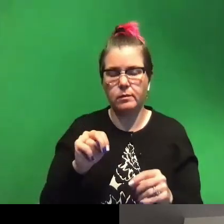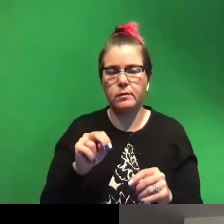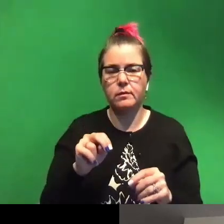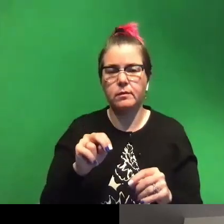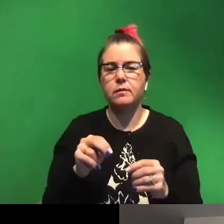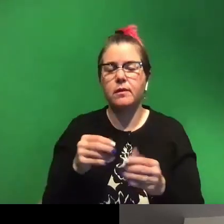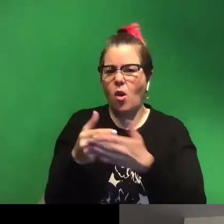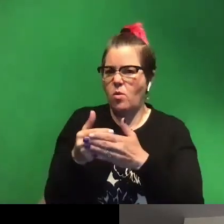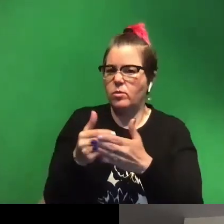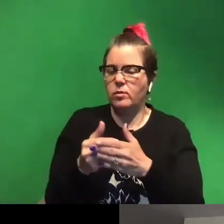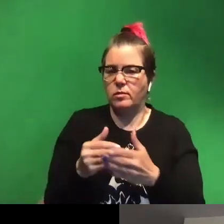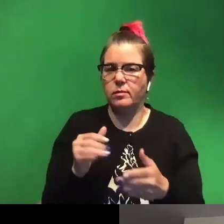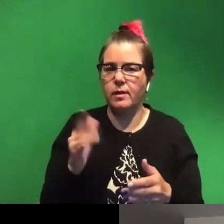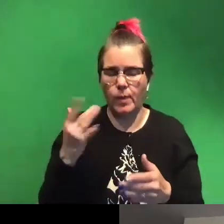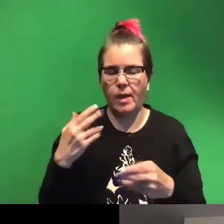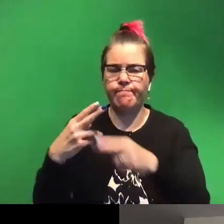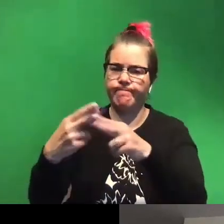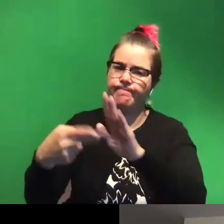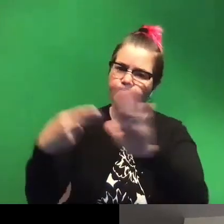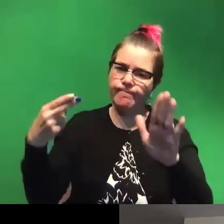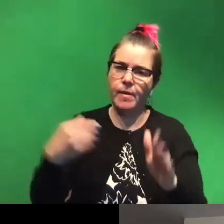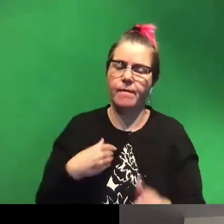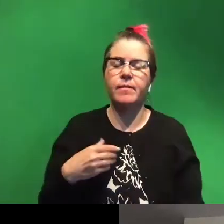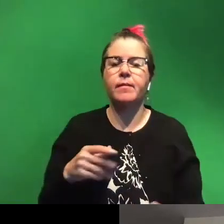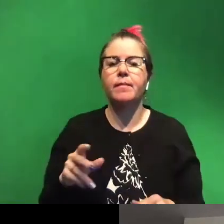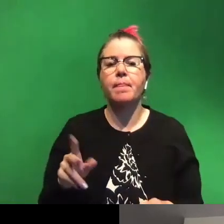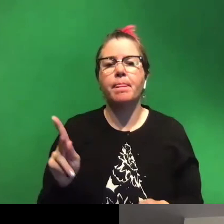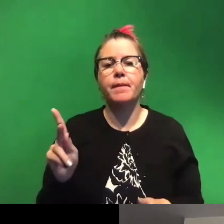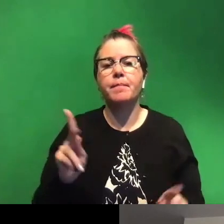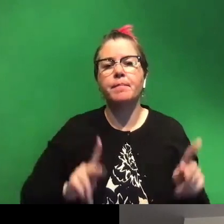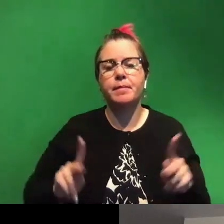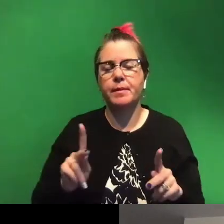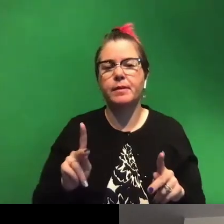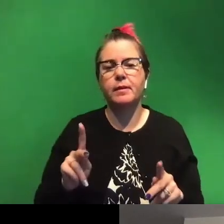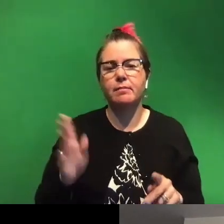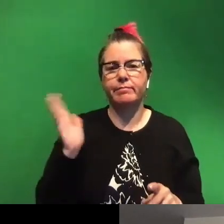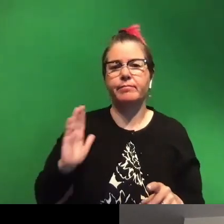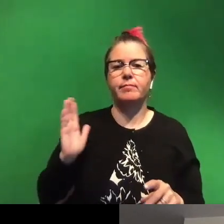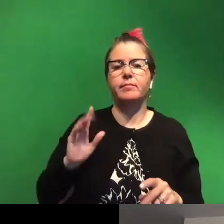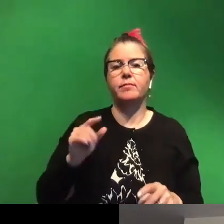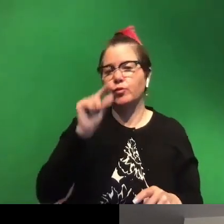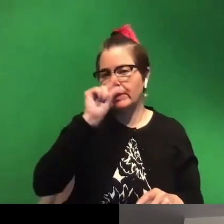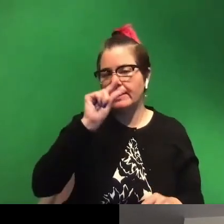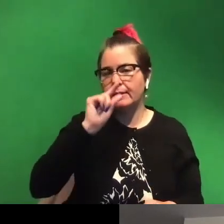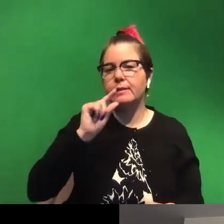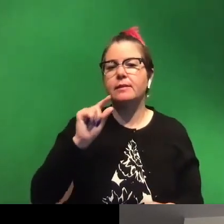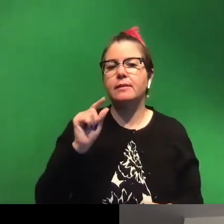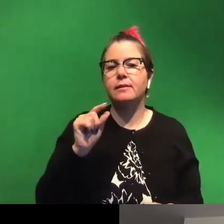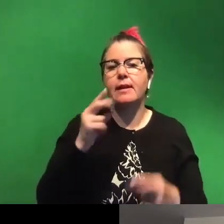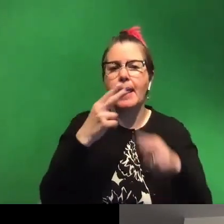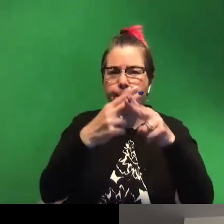That's why we have a name for it. People in the ancient times, Greeks, named